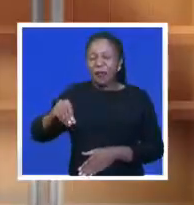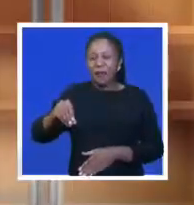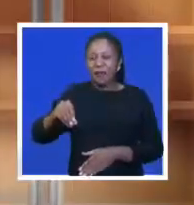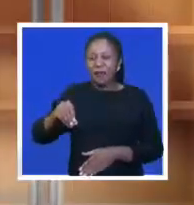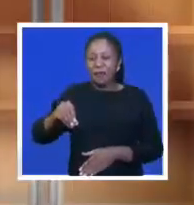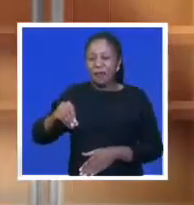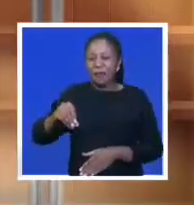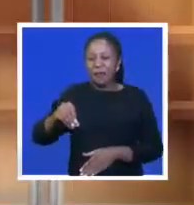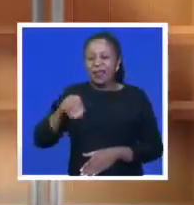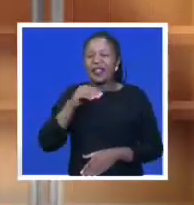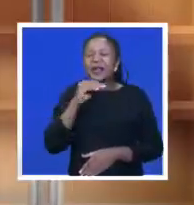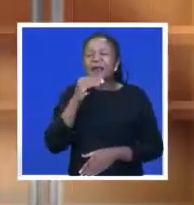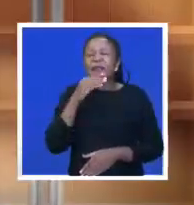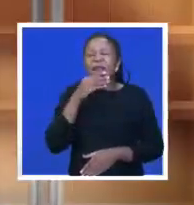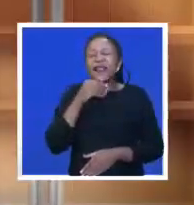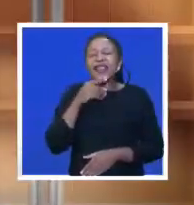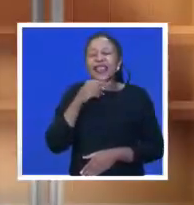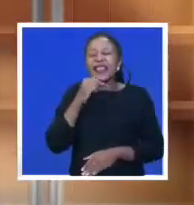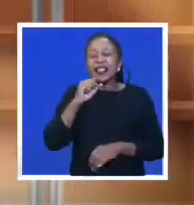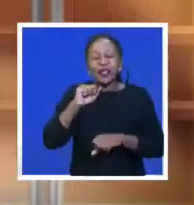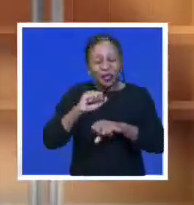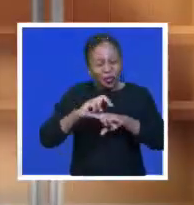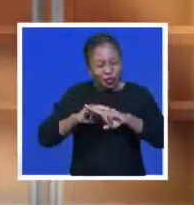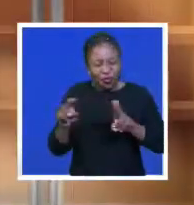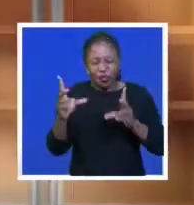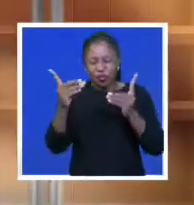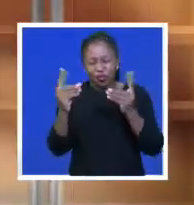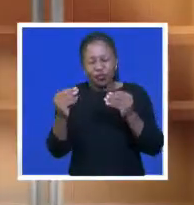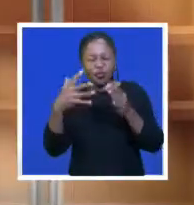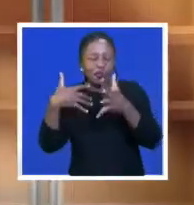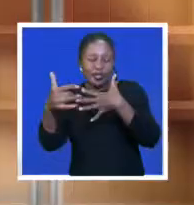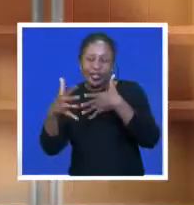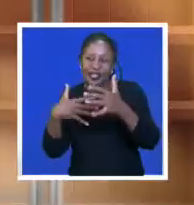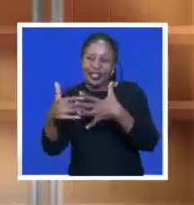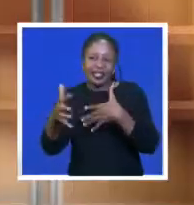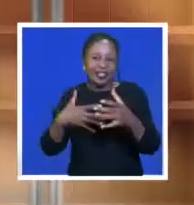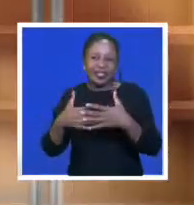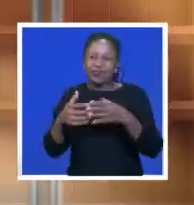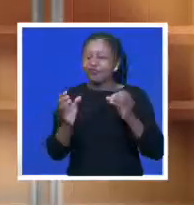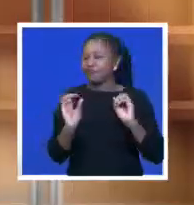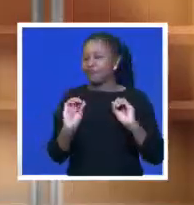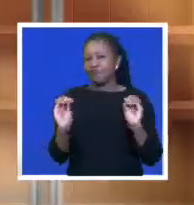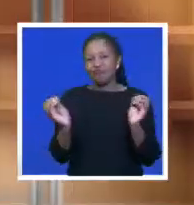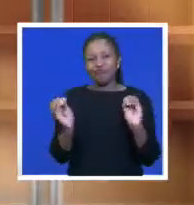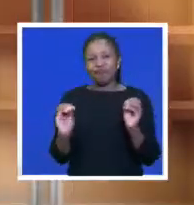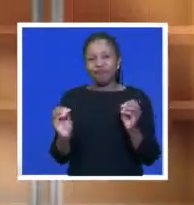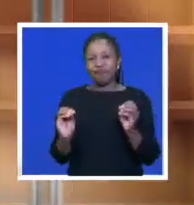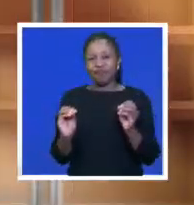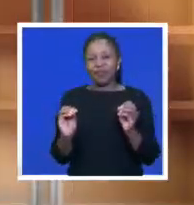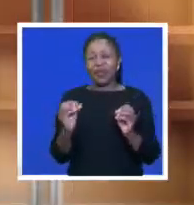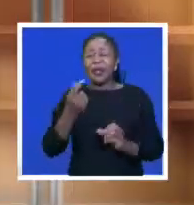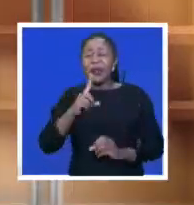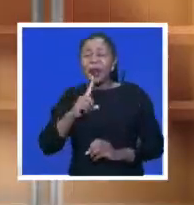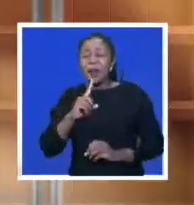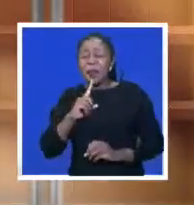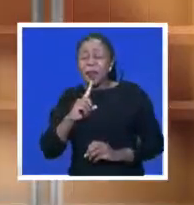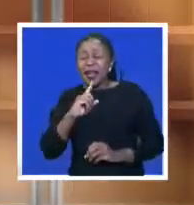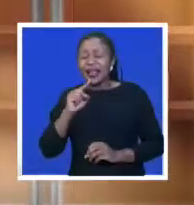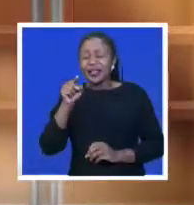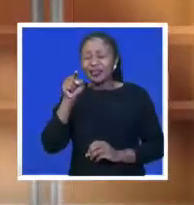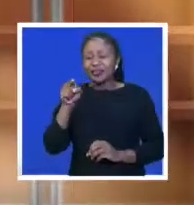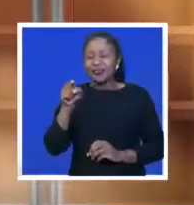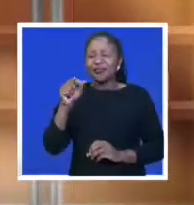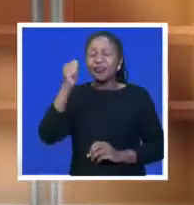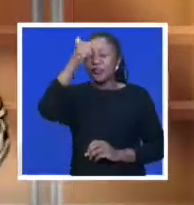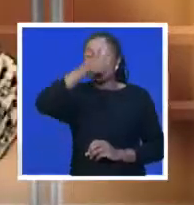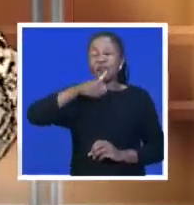a living being. So, after God had finished molding man with his hands, He went and